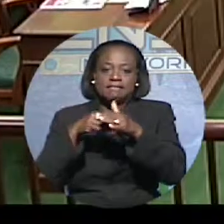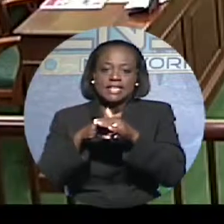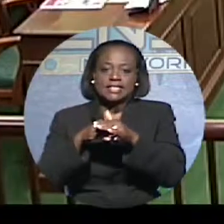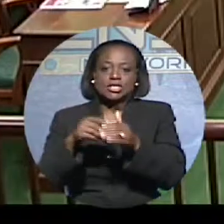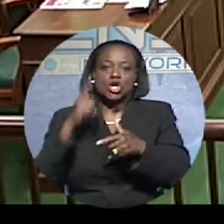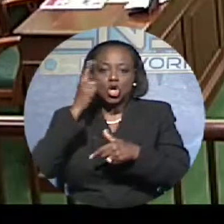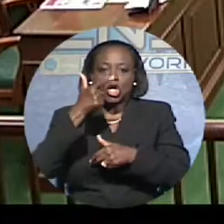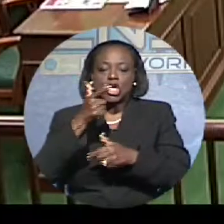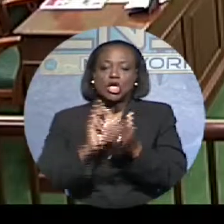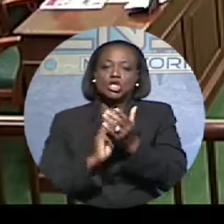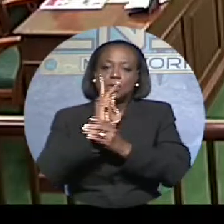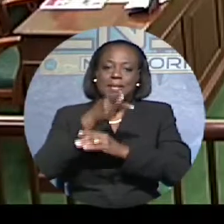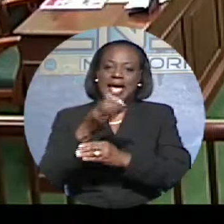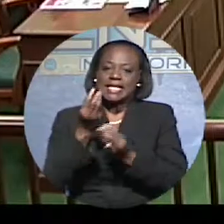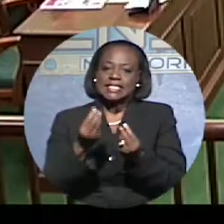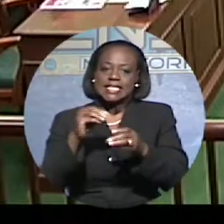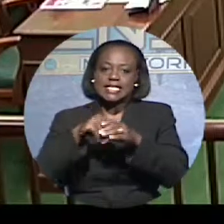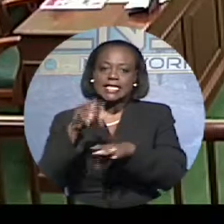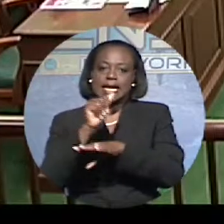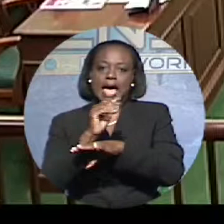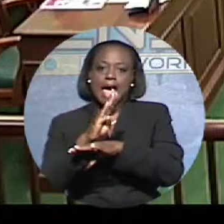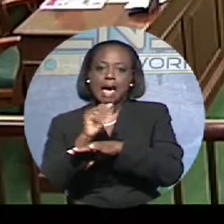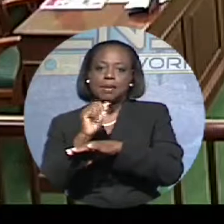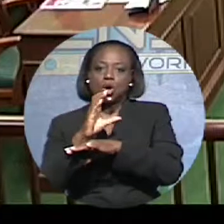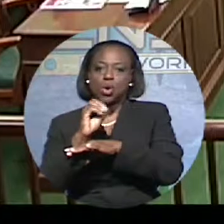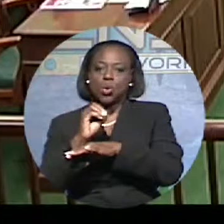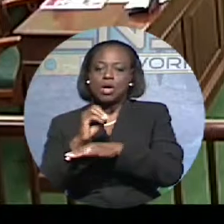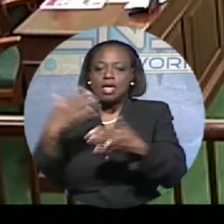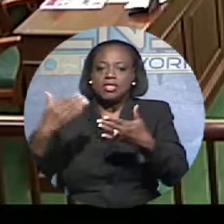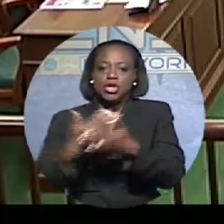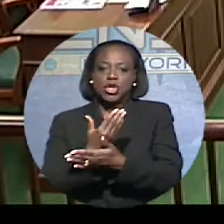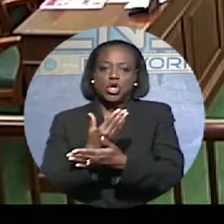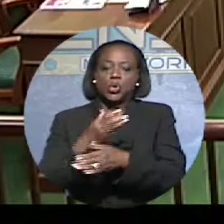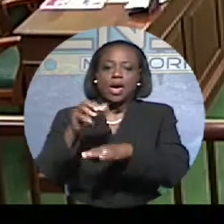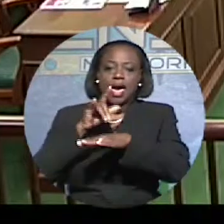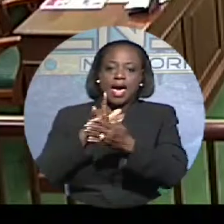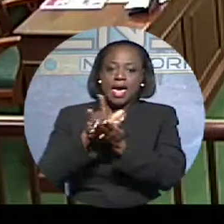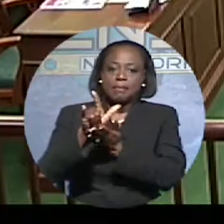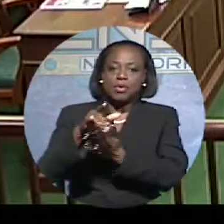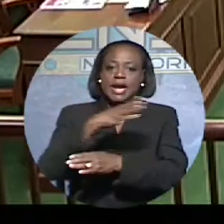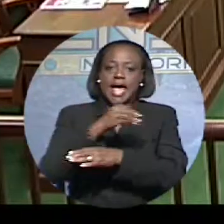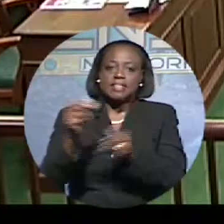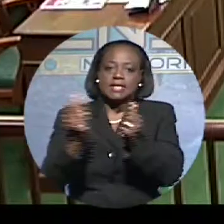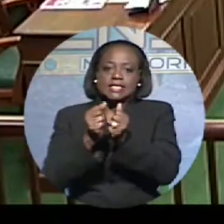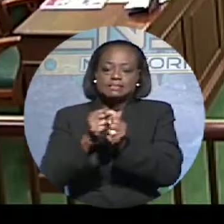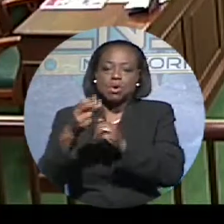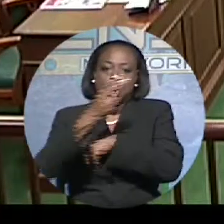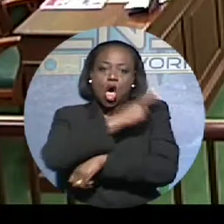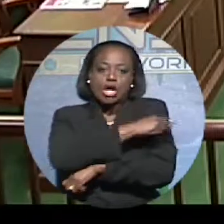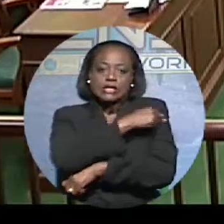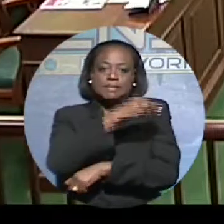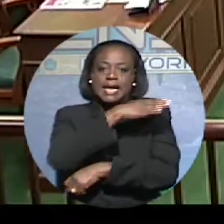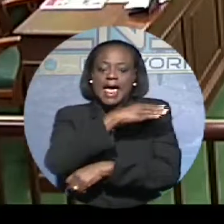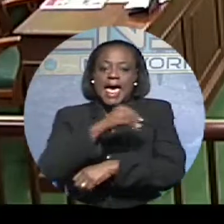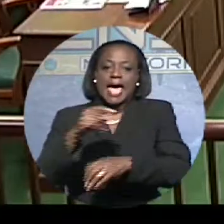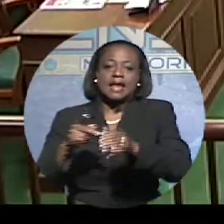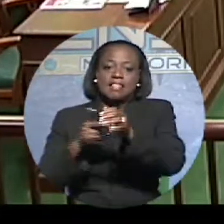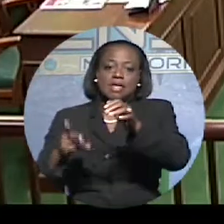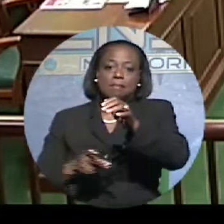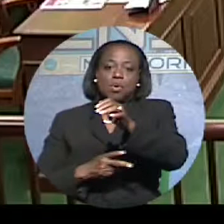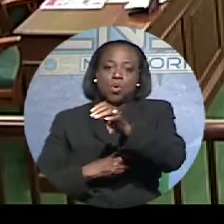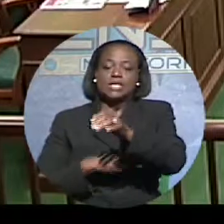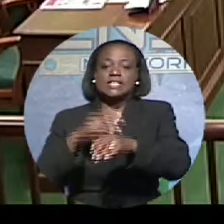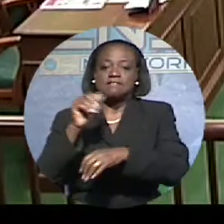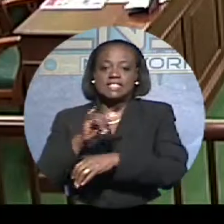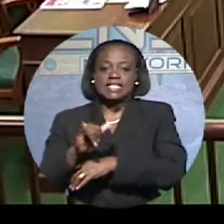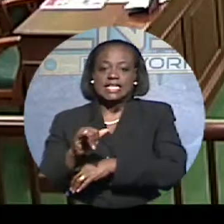plant seeds in Abaco, the new airport facility to be opening soon, along with a mini hospital and a port facility, Mr. Curry is calling